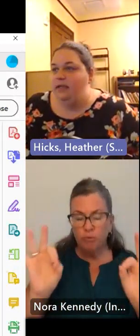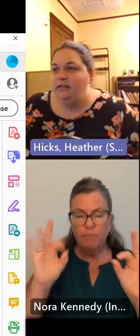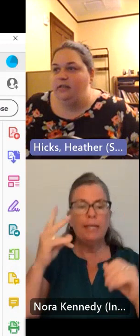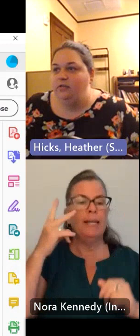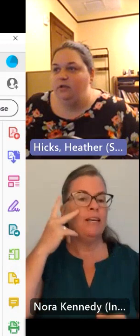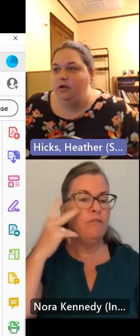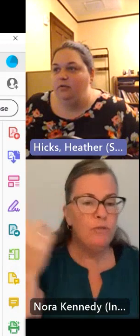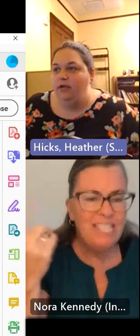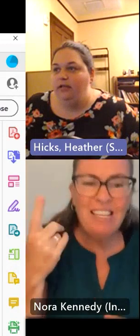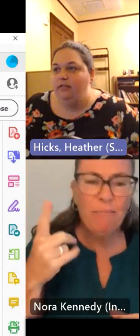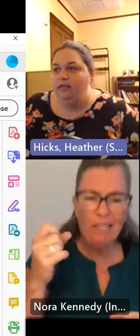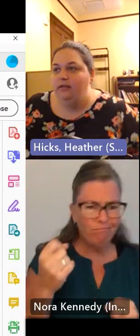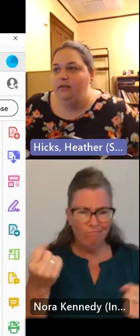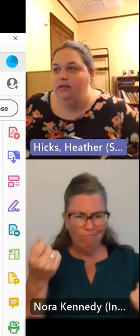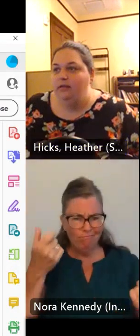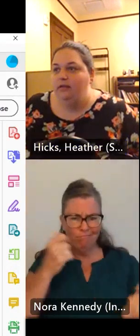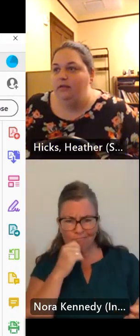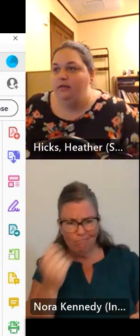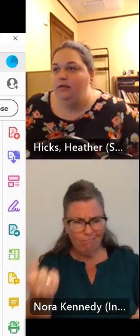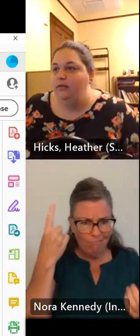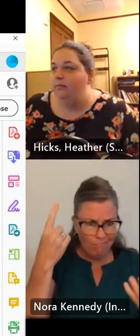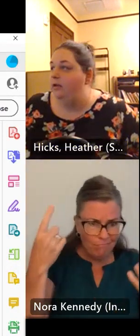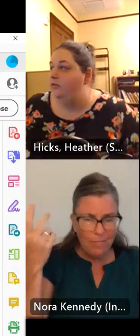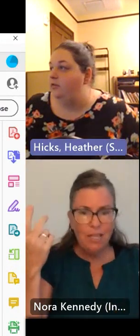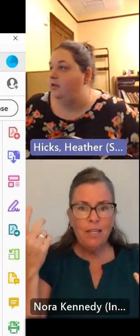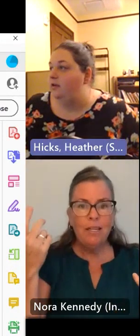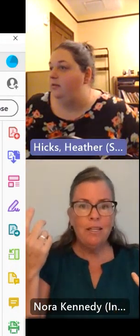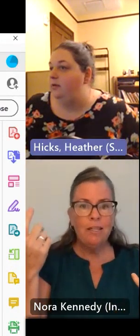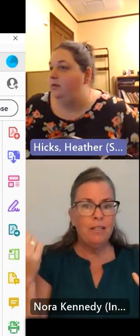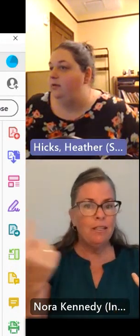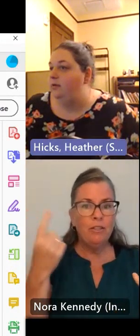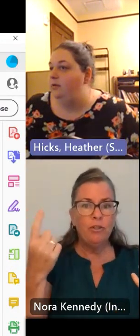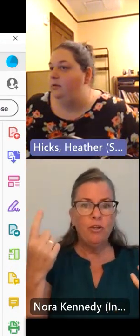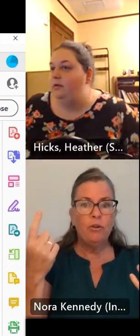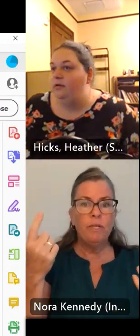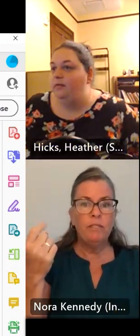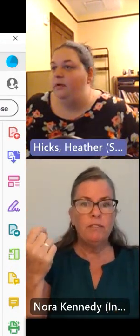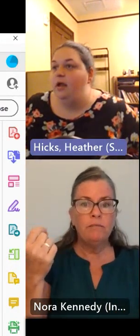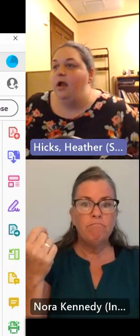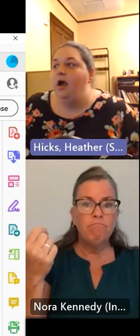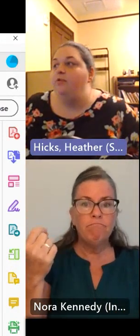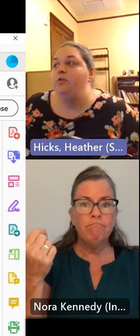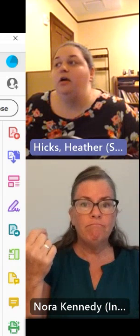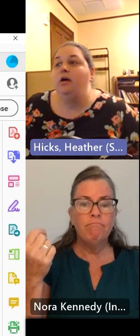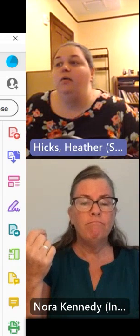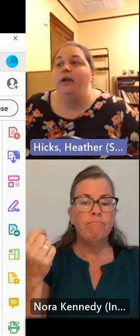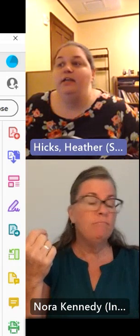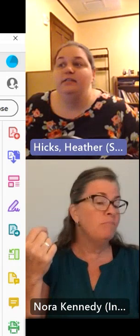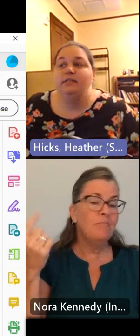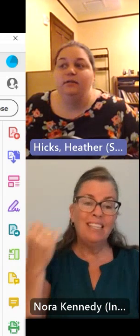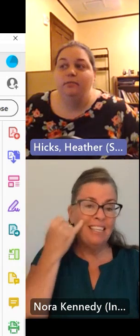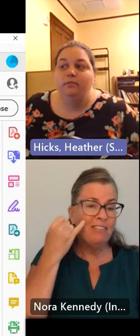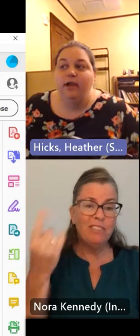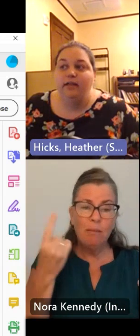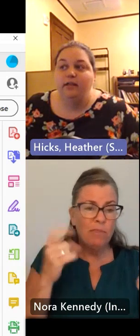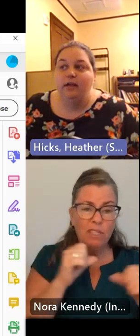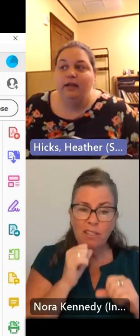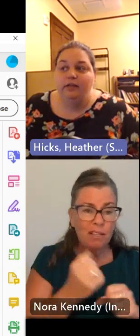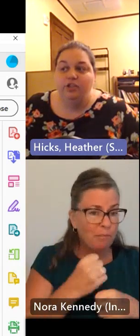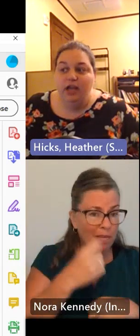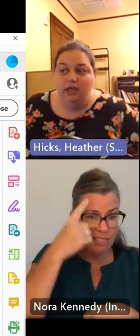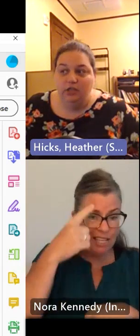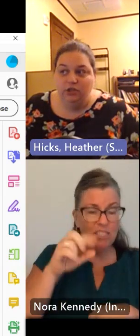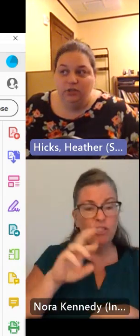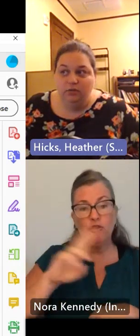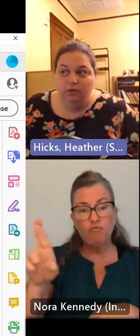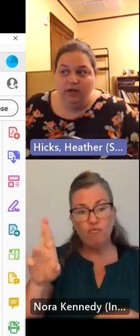that doesn't make sense, you can always, sure it's not anything weird. No. You can always right click on it